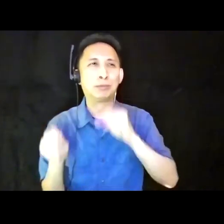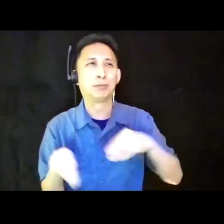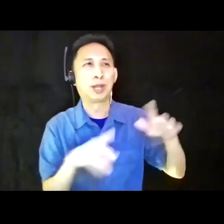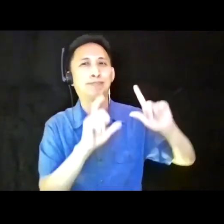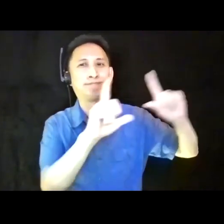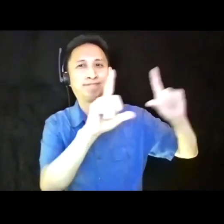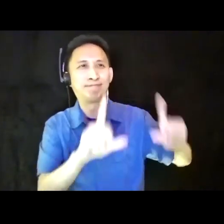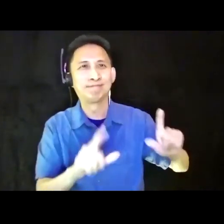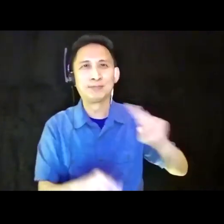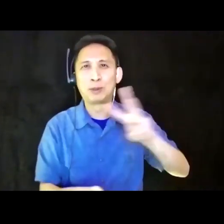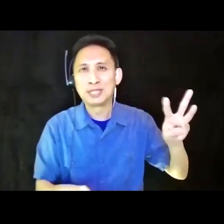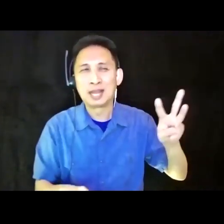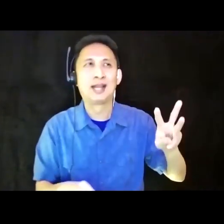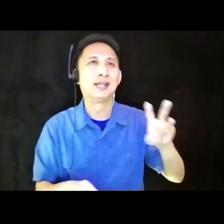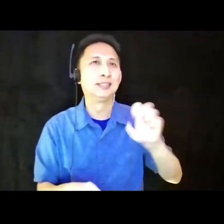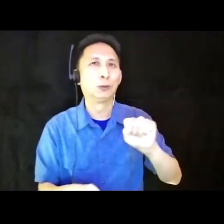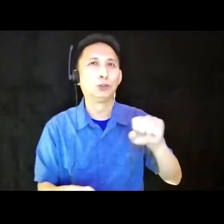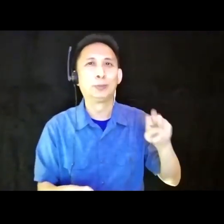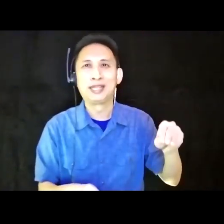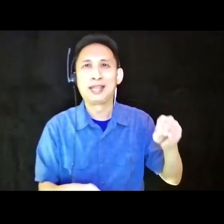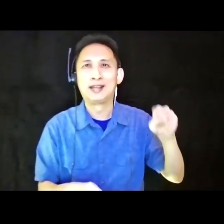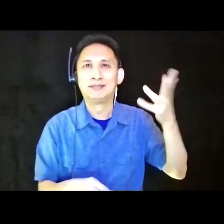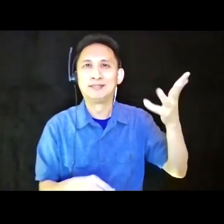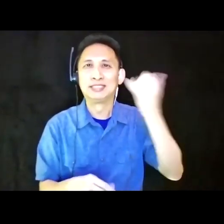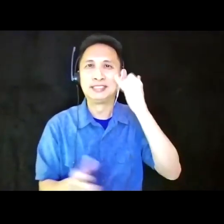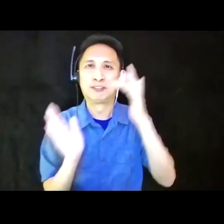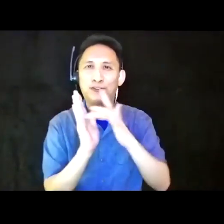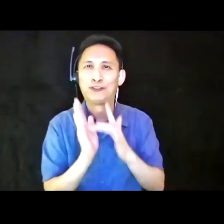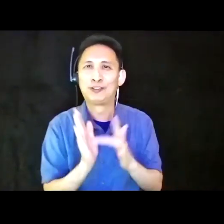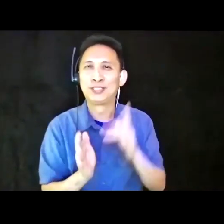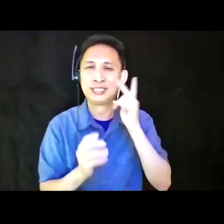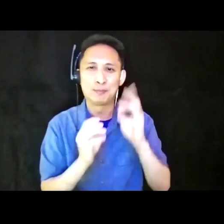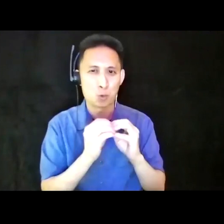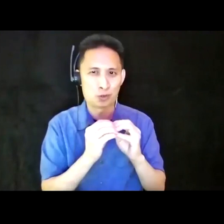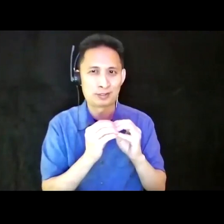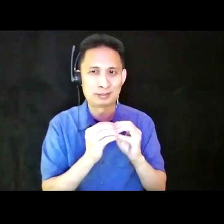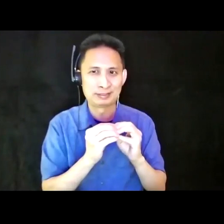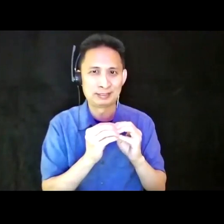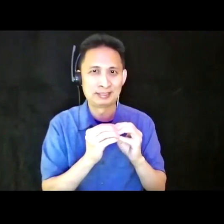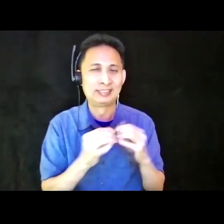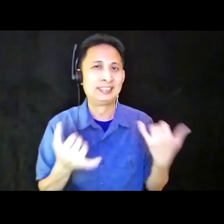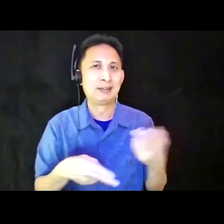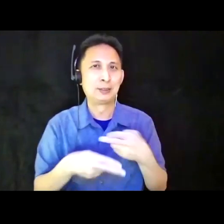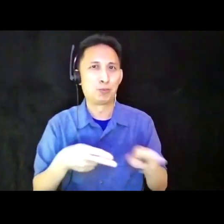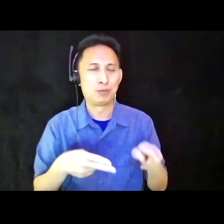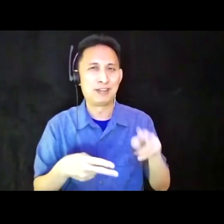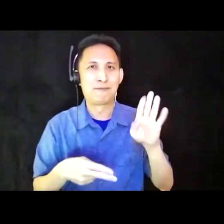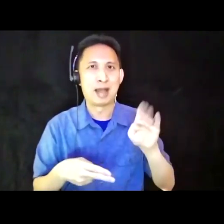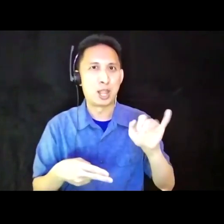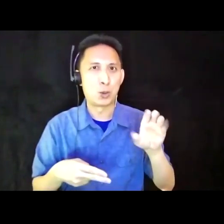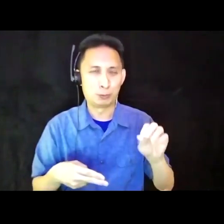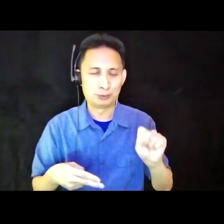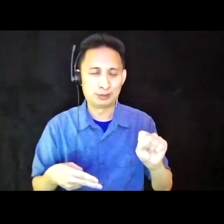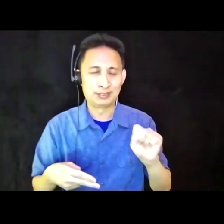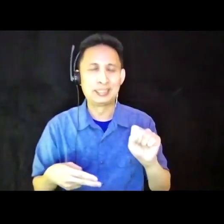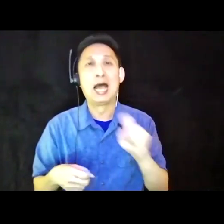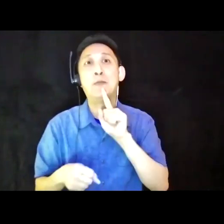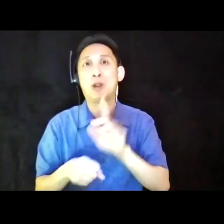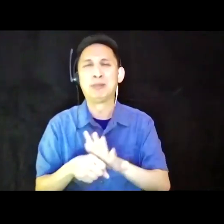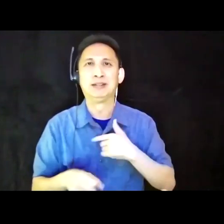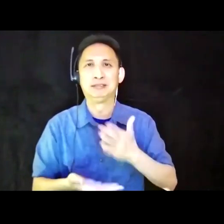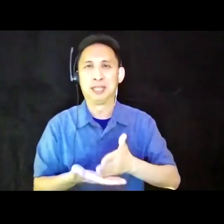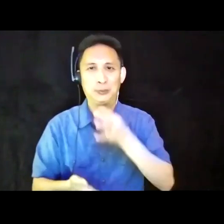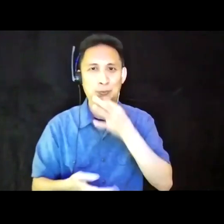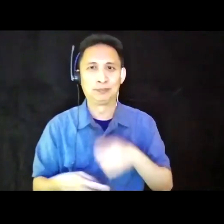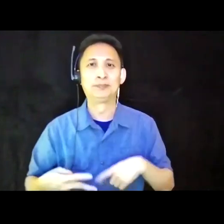if you want to learn more about them. So now to go into some brief individual bios. I promise I'll stop talking soon.